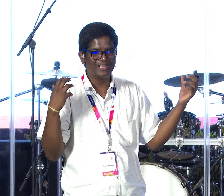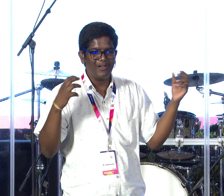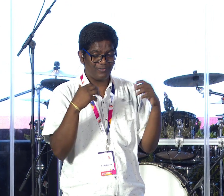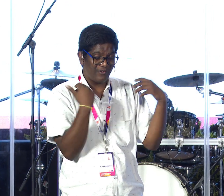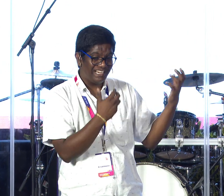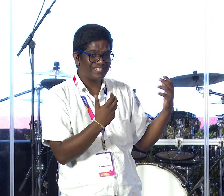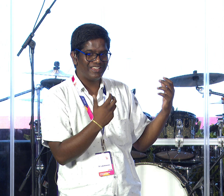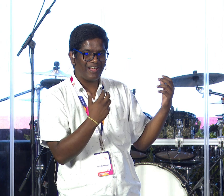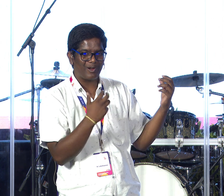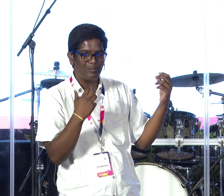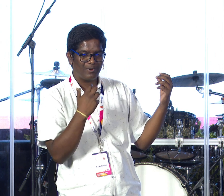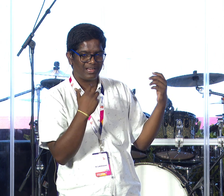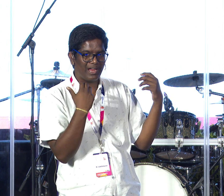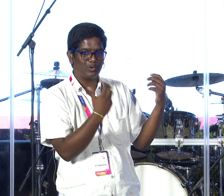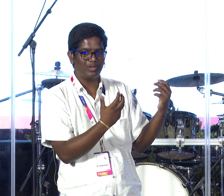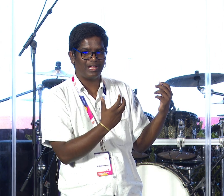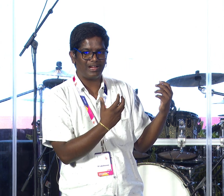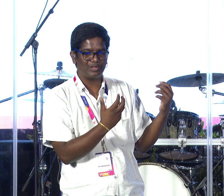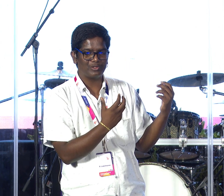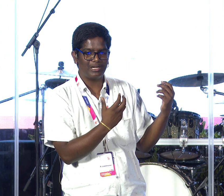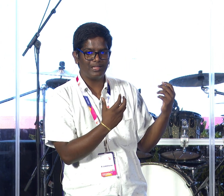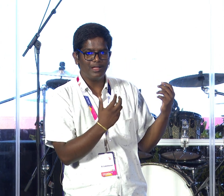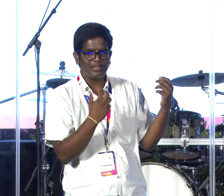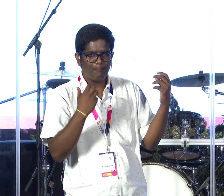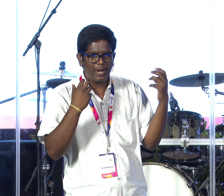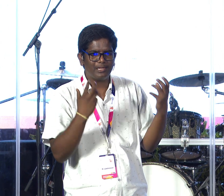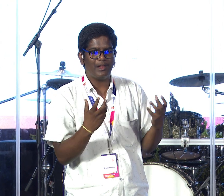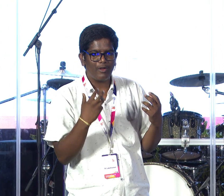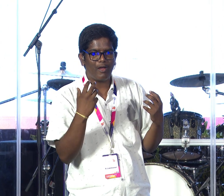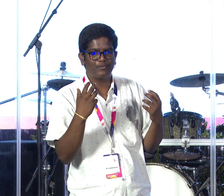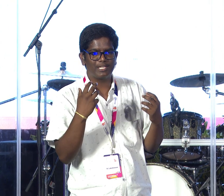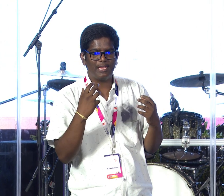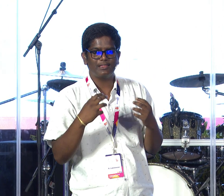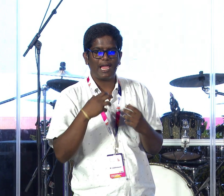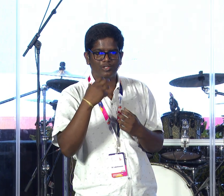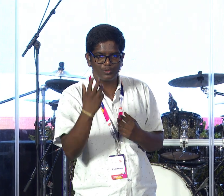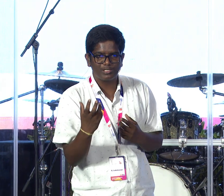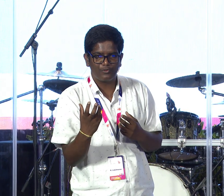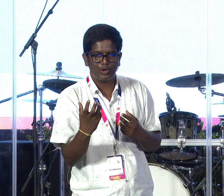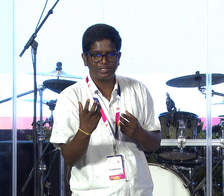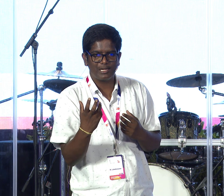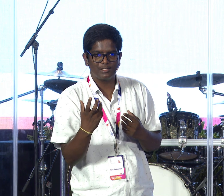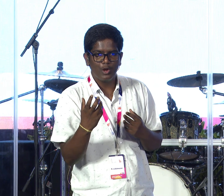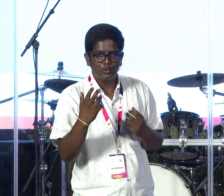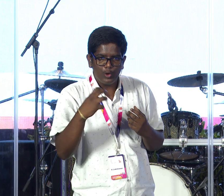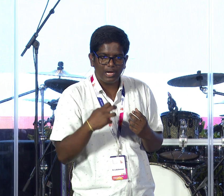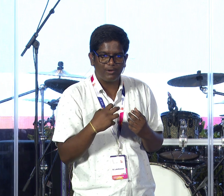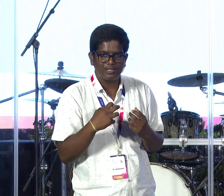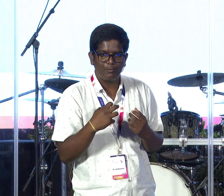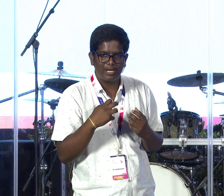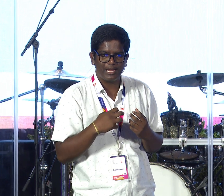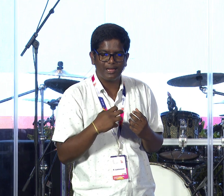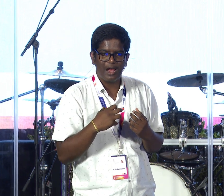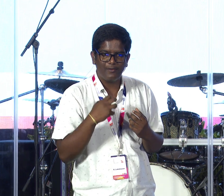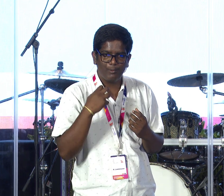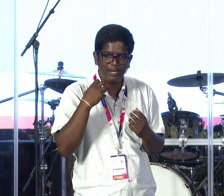of fights, we have came to the conclusion like the better way of saying thanks to Mr. Feroz sir is doing our